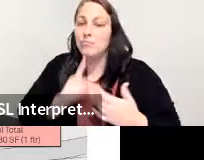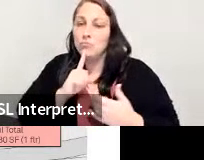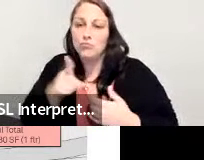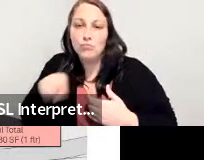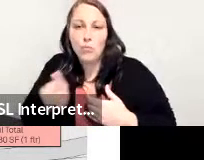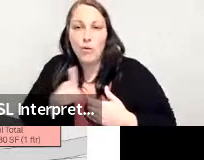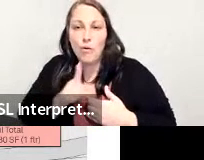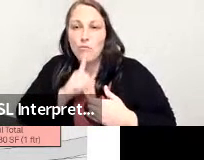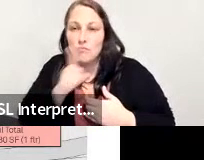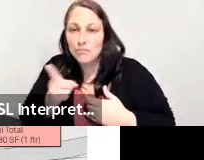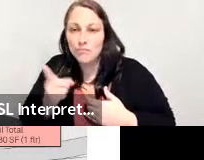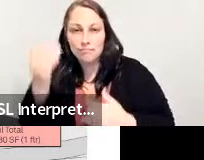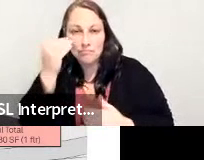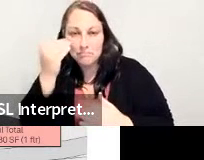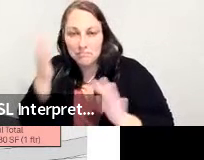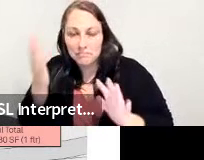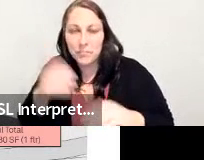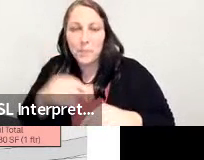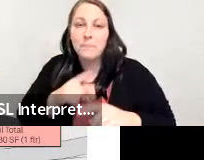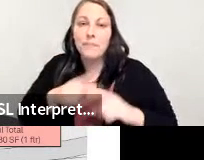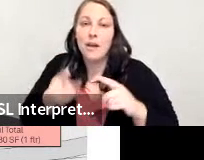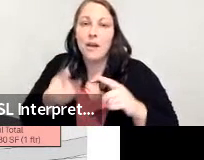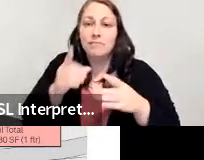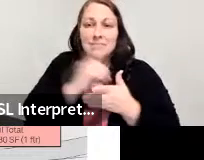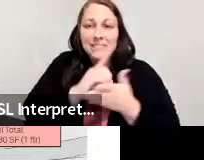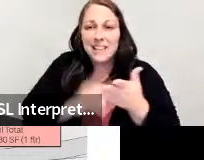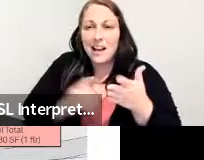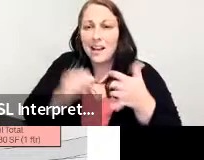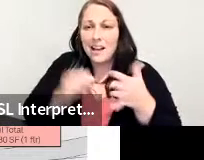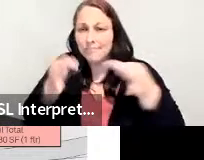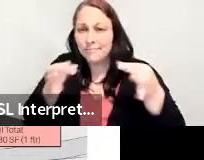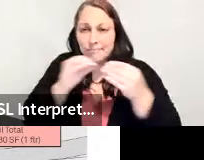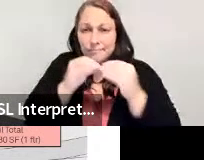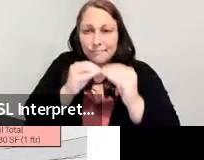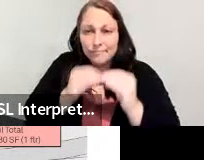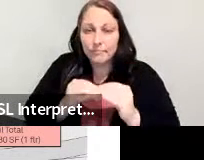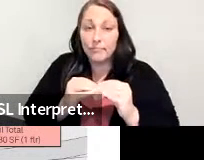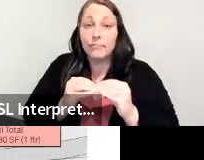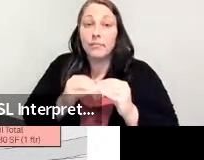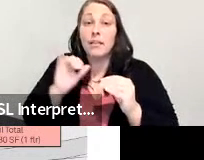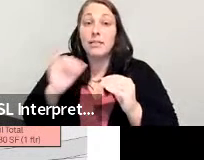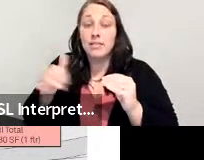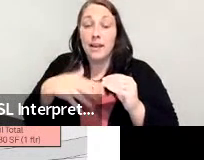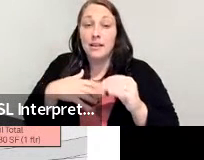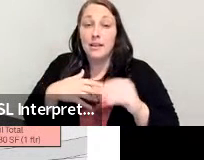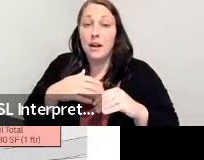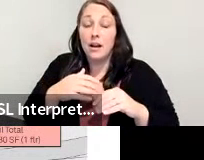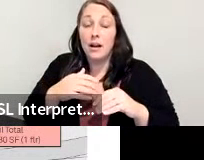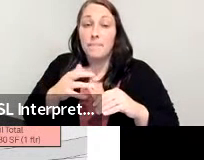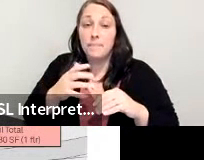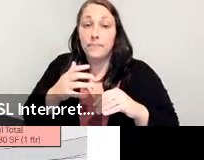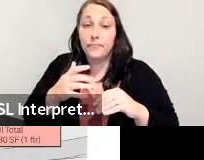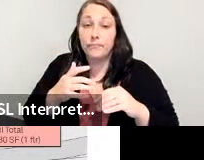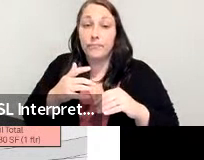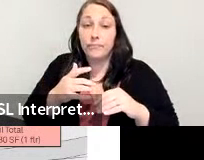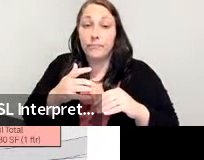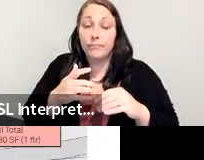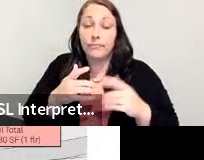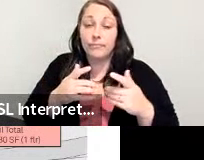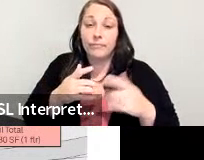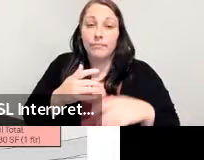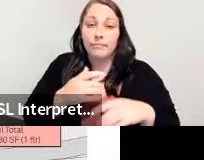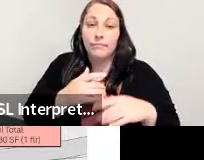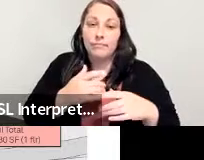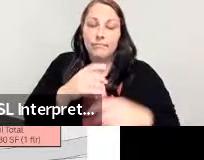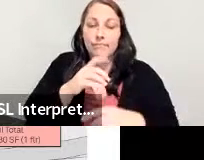stage 1. We're not making any modifications to density, height, or any of the flexibility requested. So it is